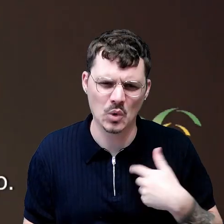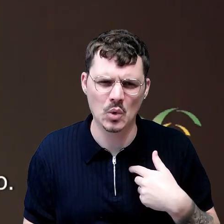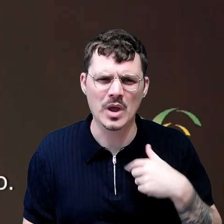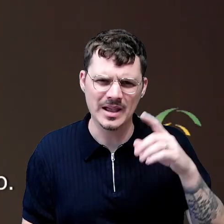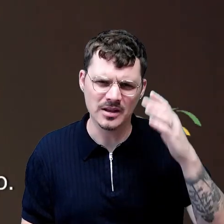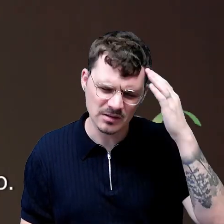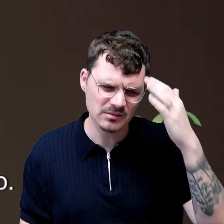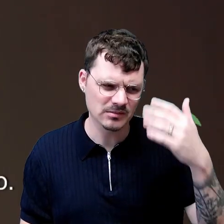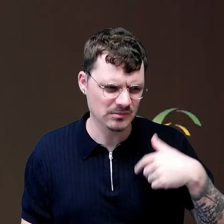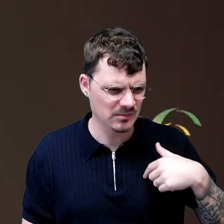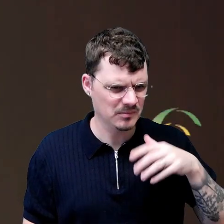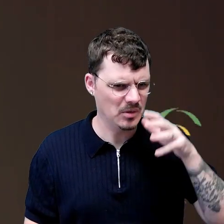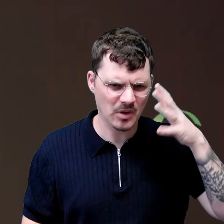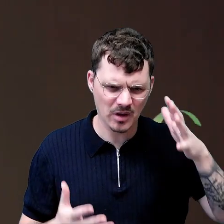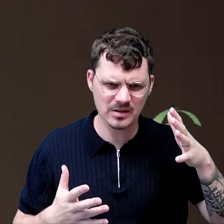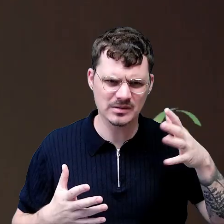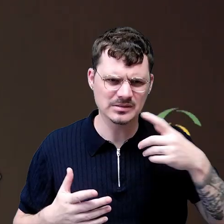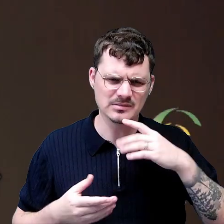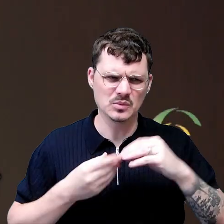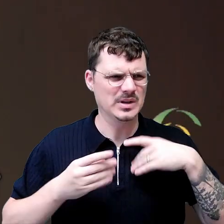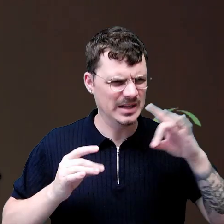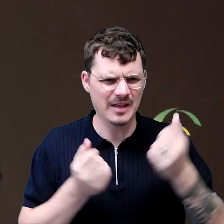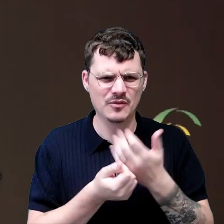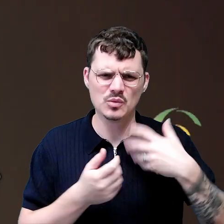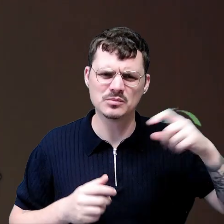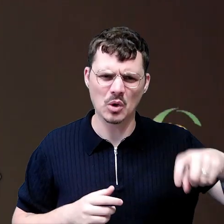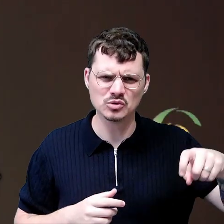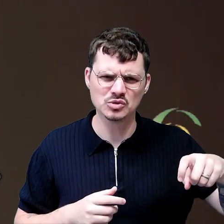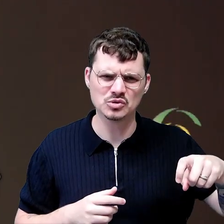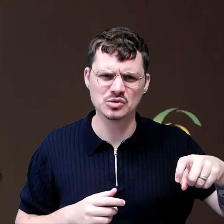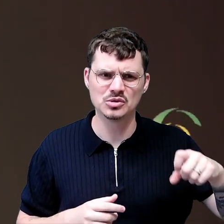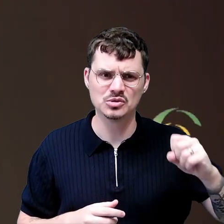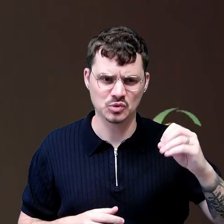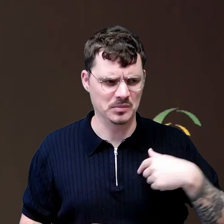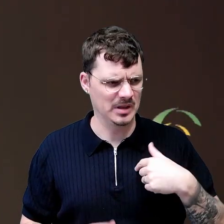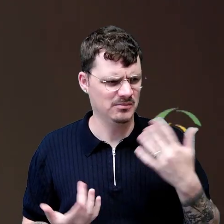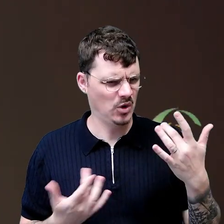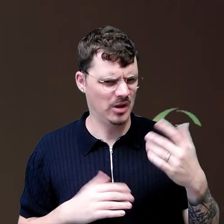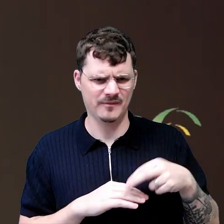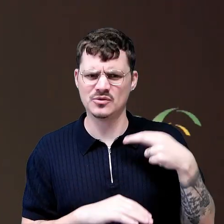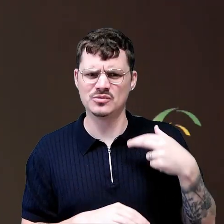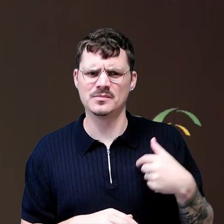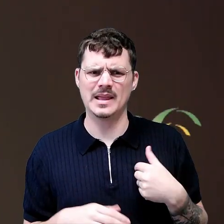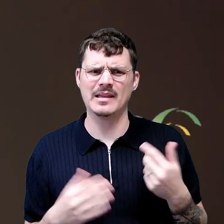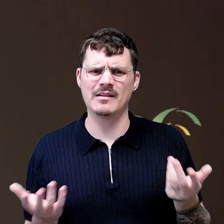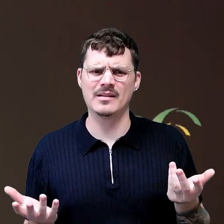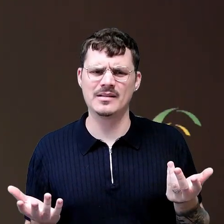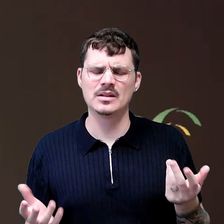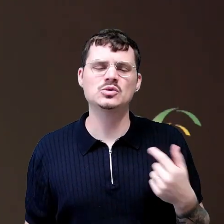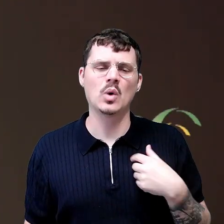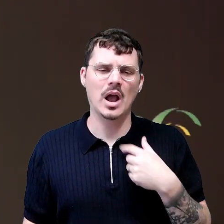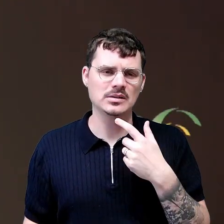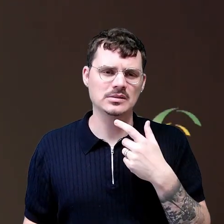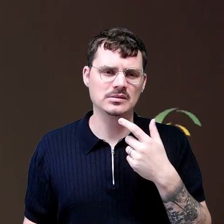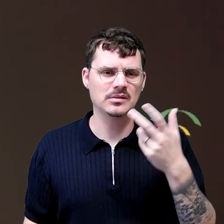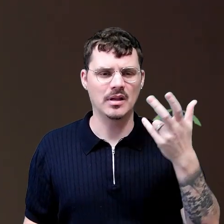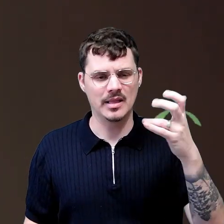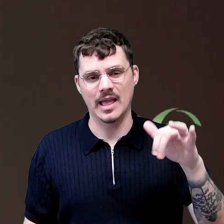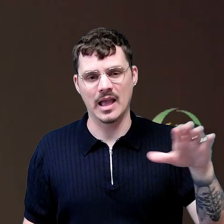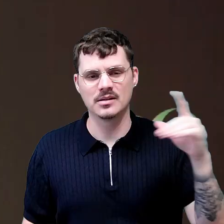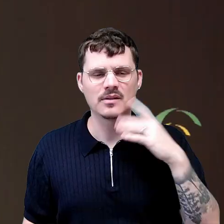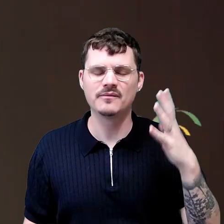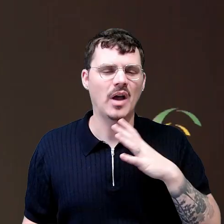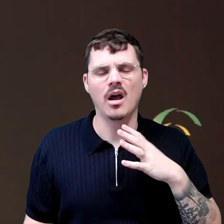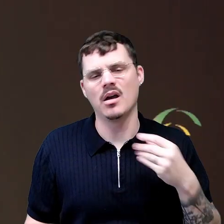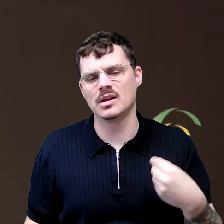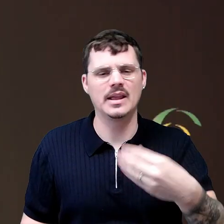did all the things you're supposed to do. That's what the parents said. I'm like, why are you bringing him to me? Well, I said, and they said,